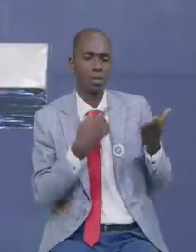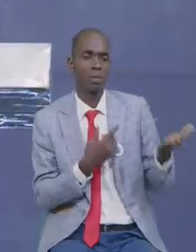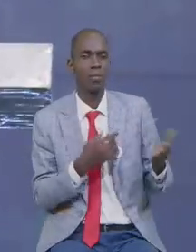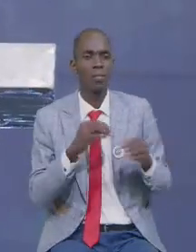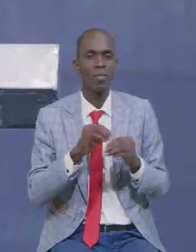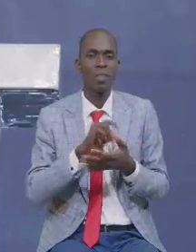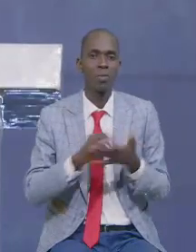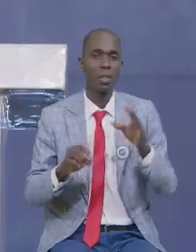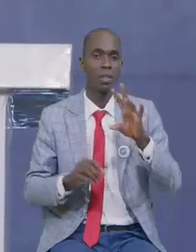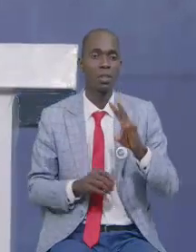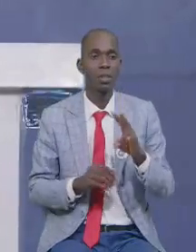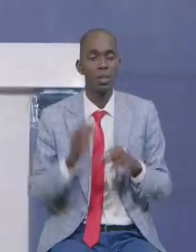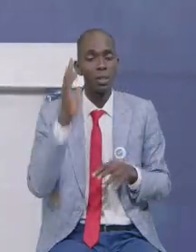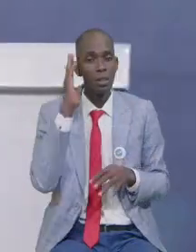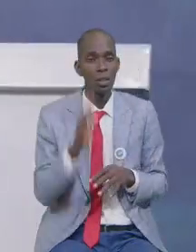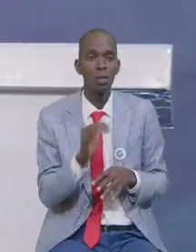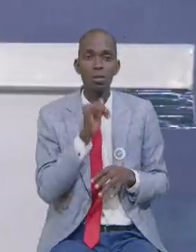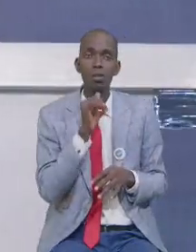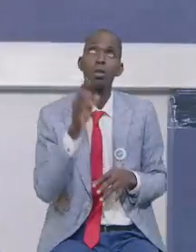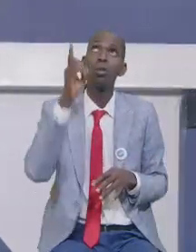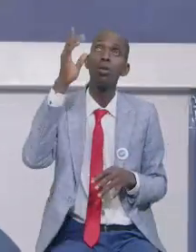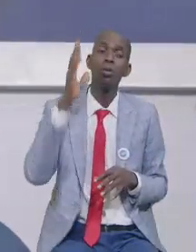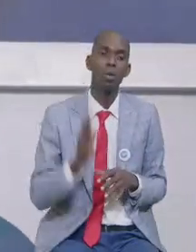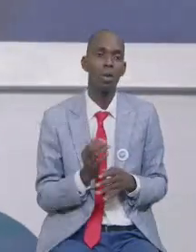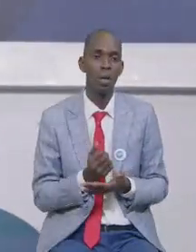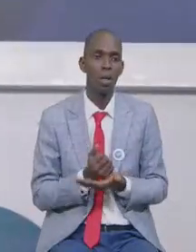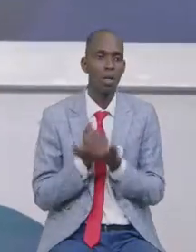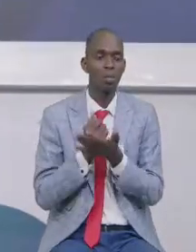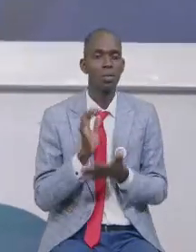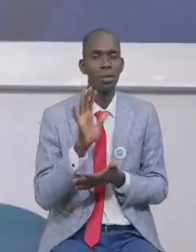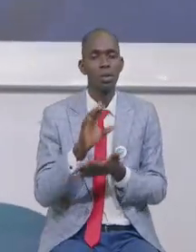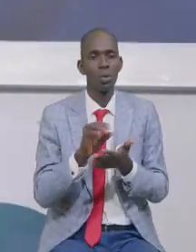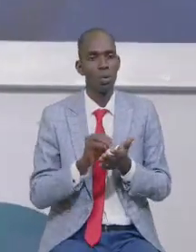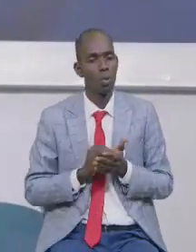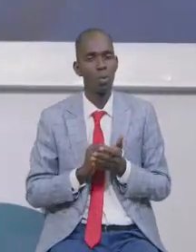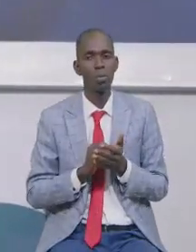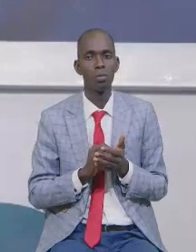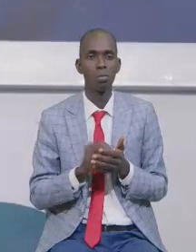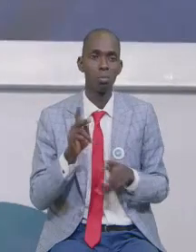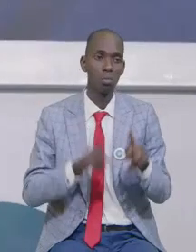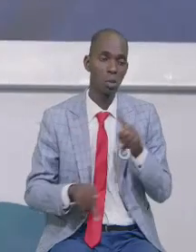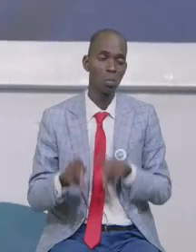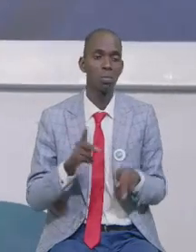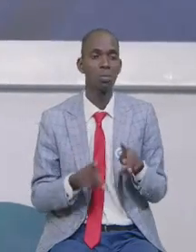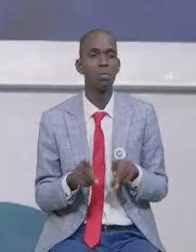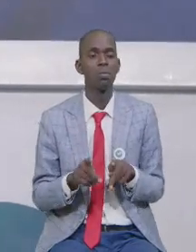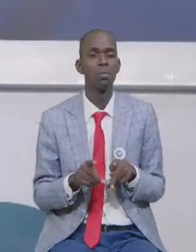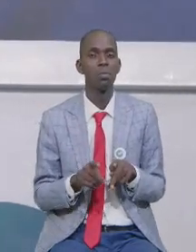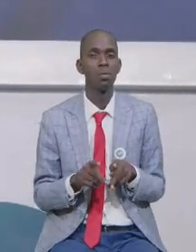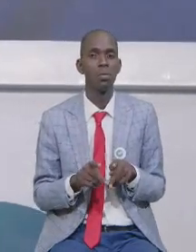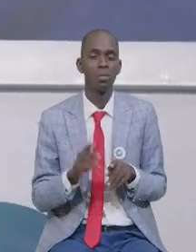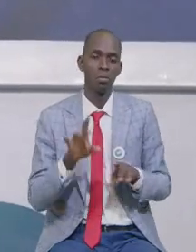In verse 7, shall not God avenge his own elect?